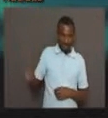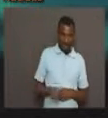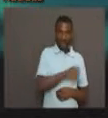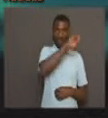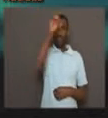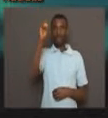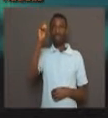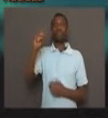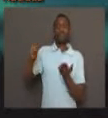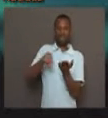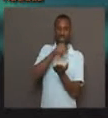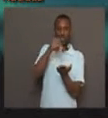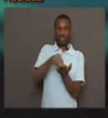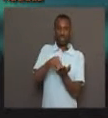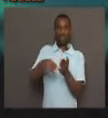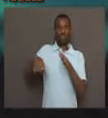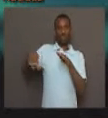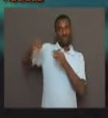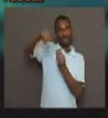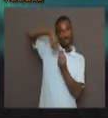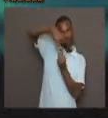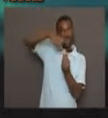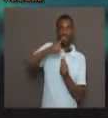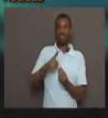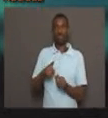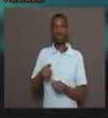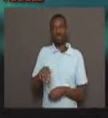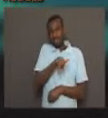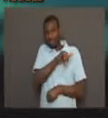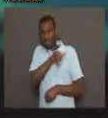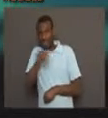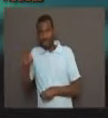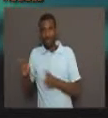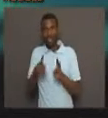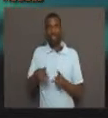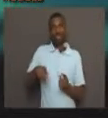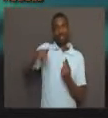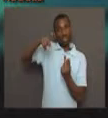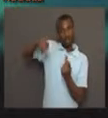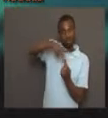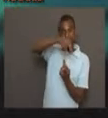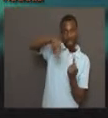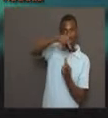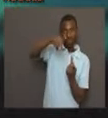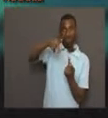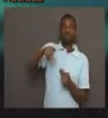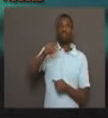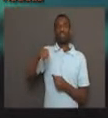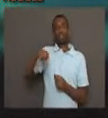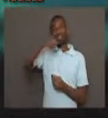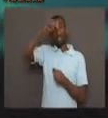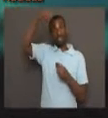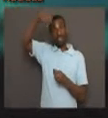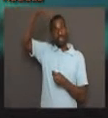rings, in the way that planets orbit the sun in our solar system.